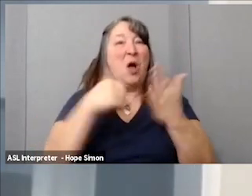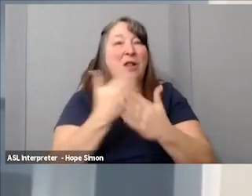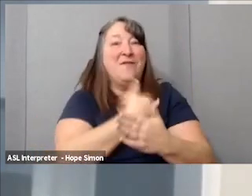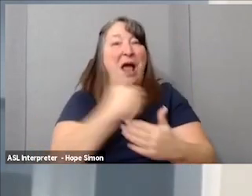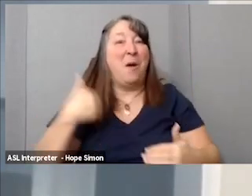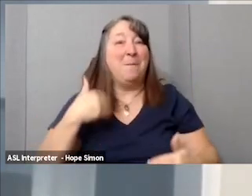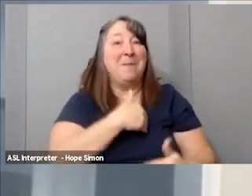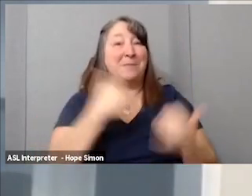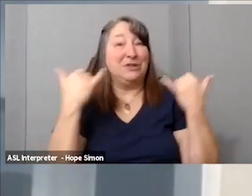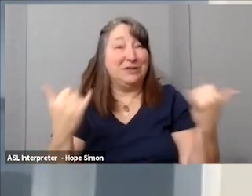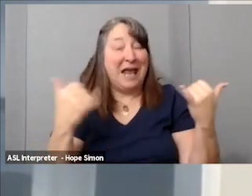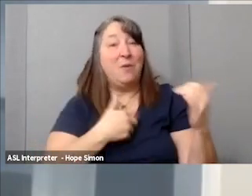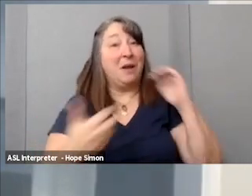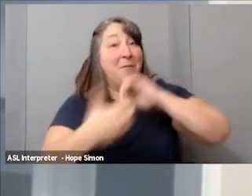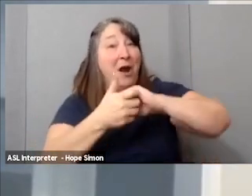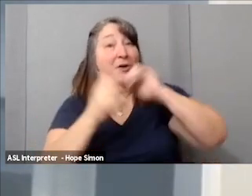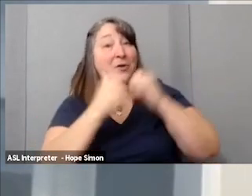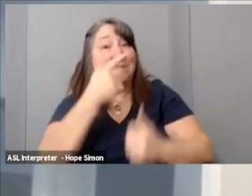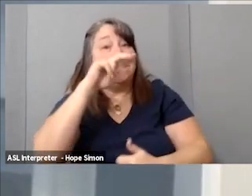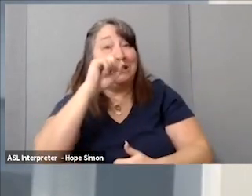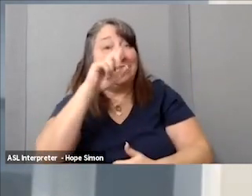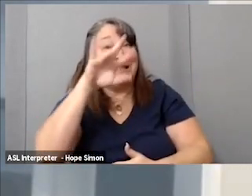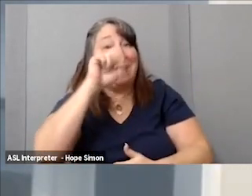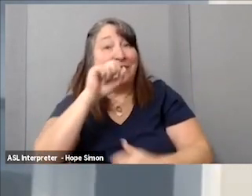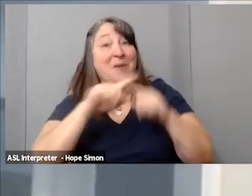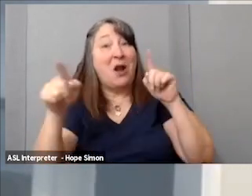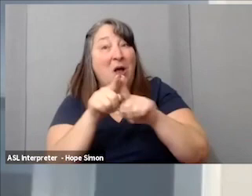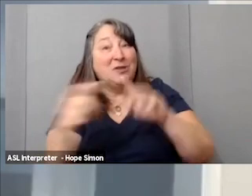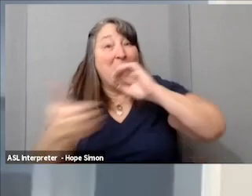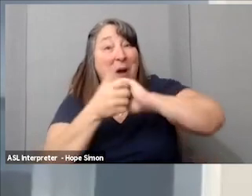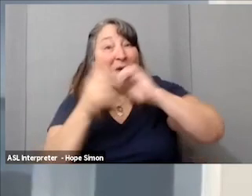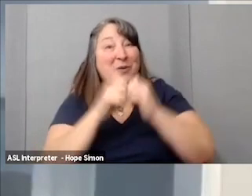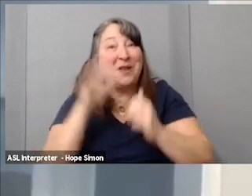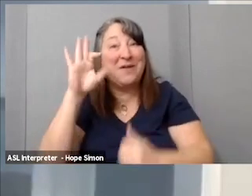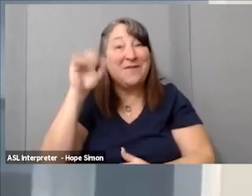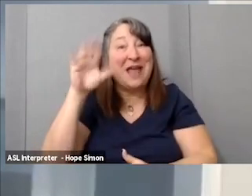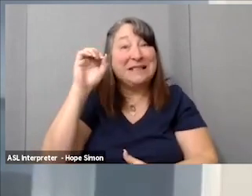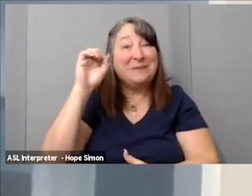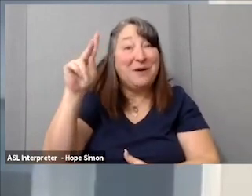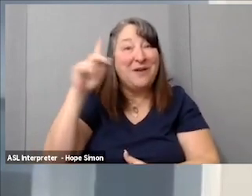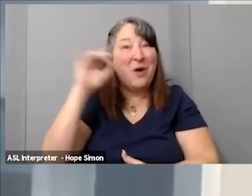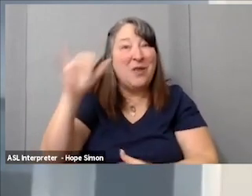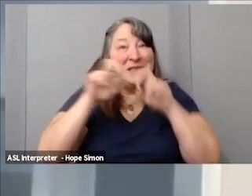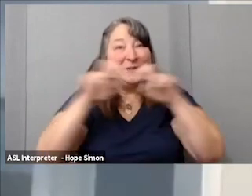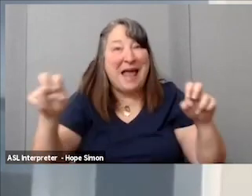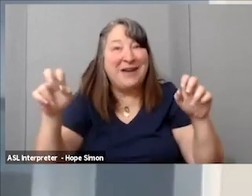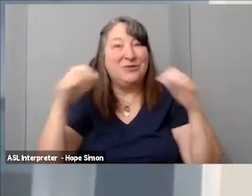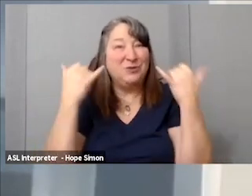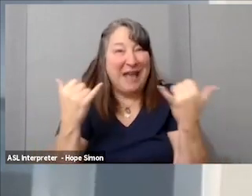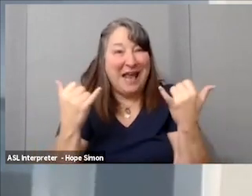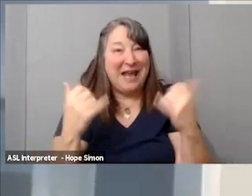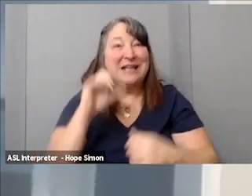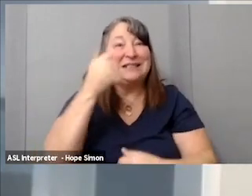to be partnering, not with just Geena Davis, but Facebook, and bringing this phenomenal panel together. SAG-AFTRA actually,